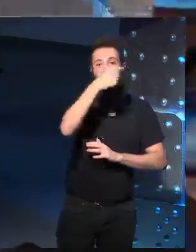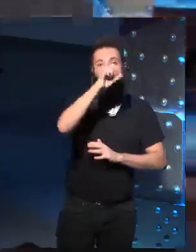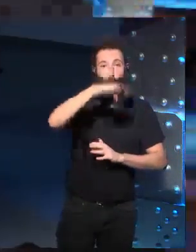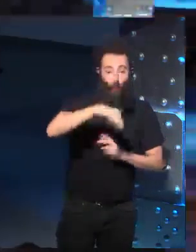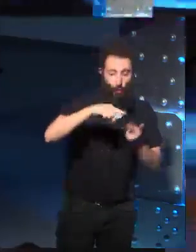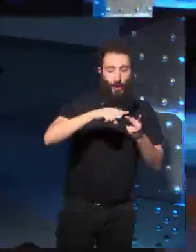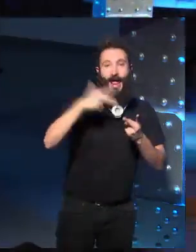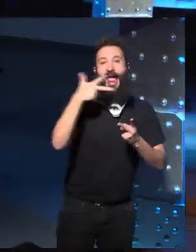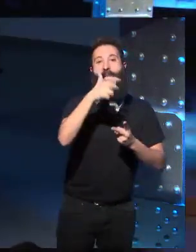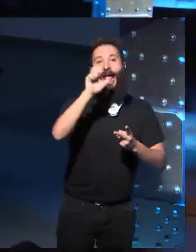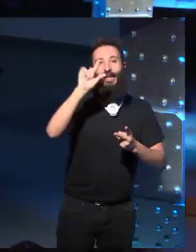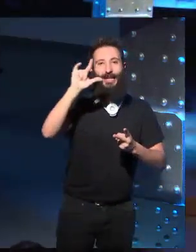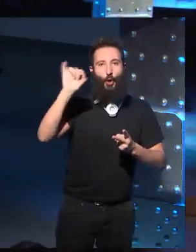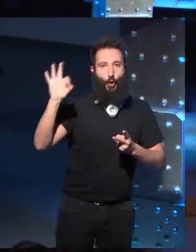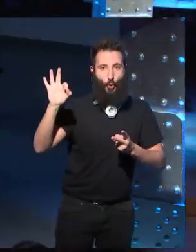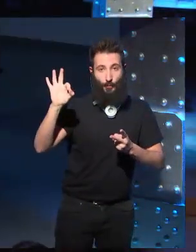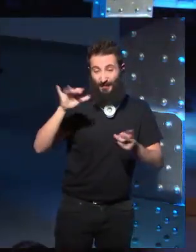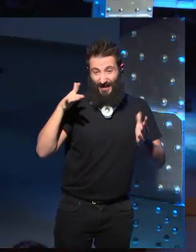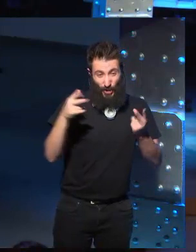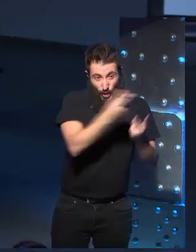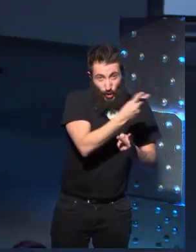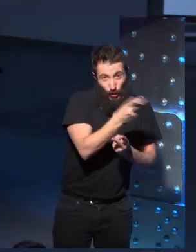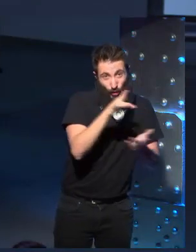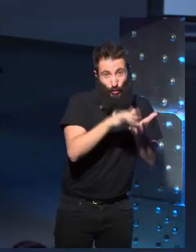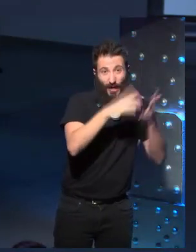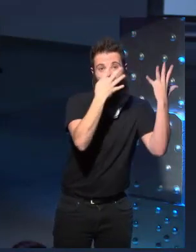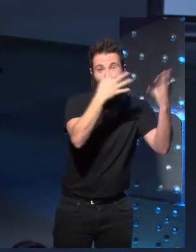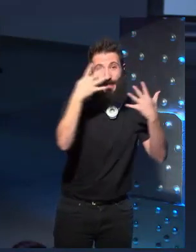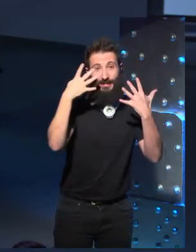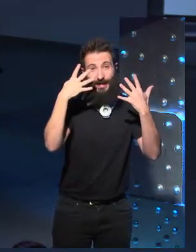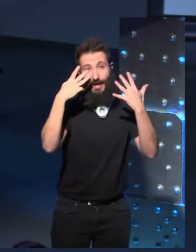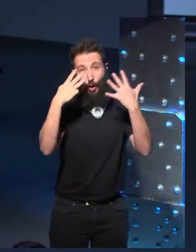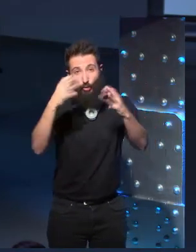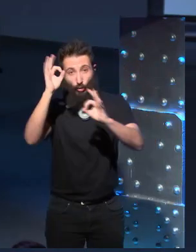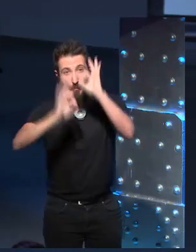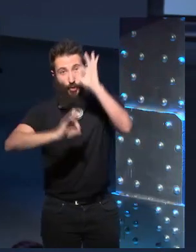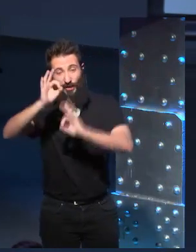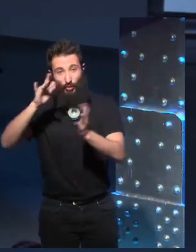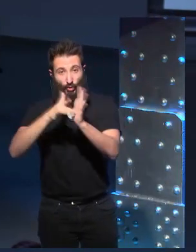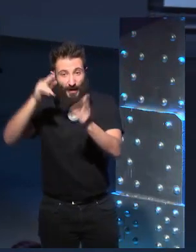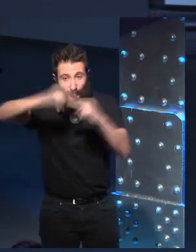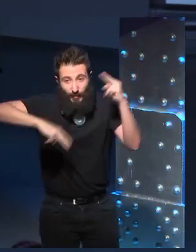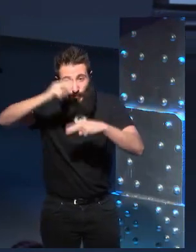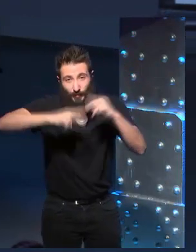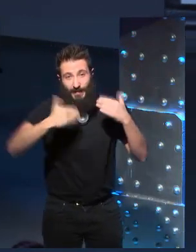for 98% of the known matter in our universe.